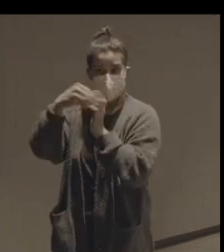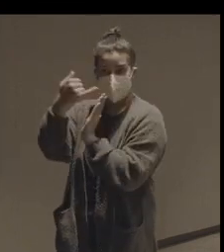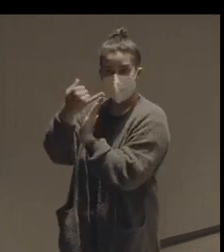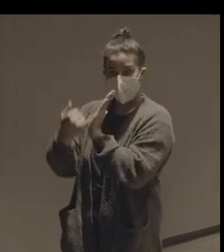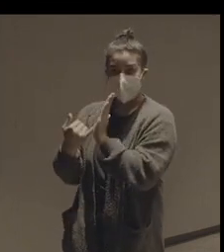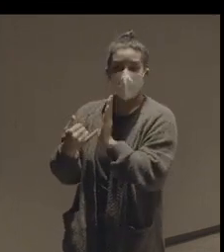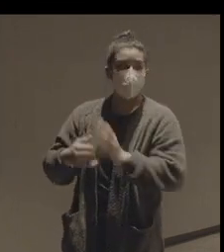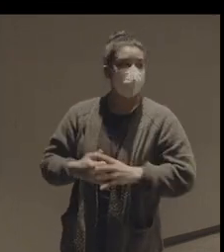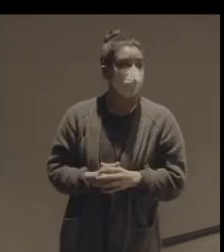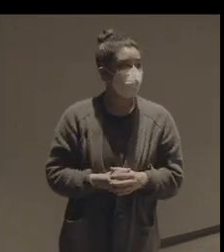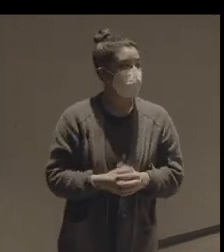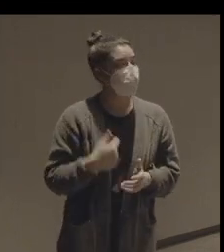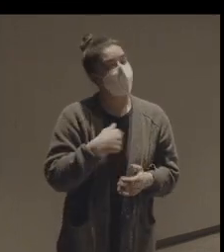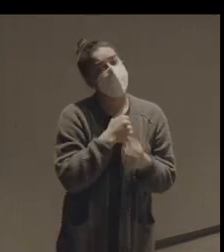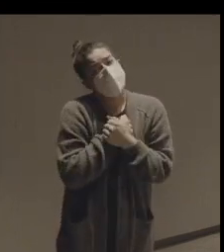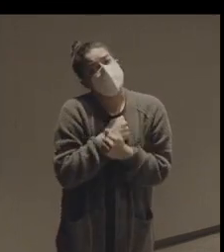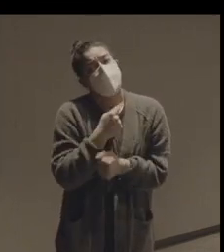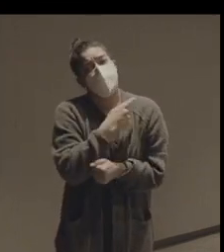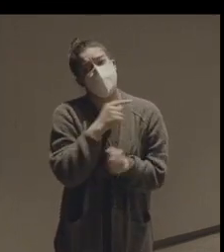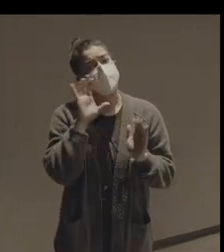way.